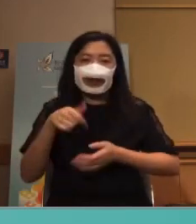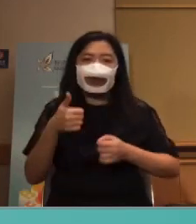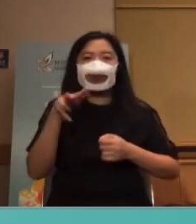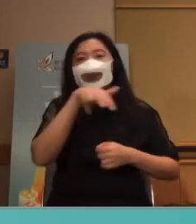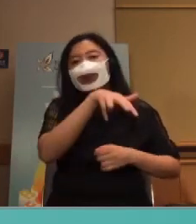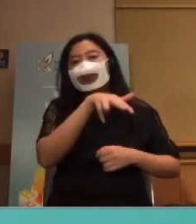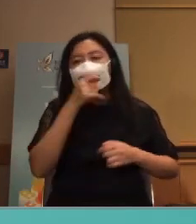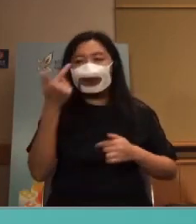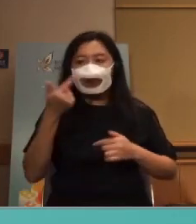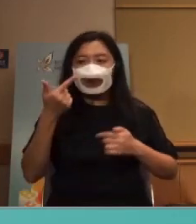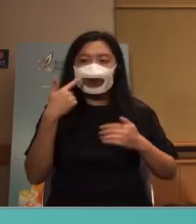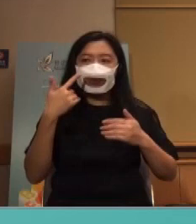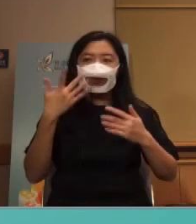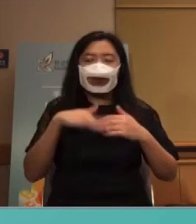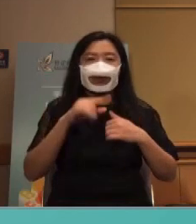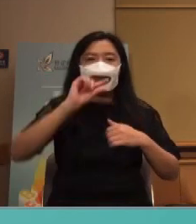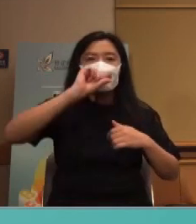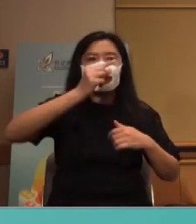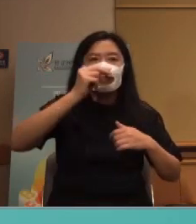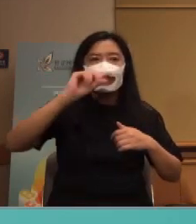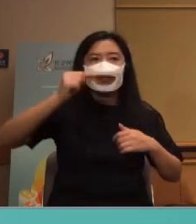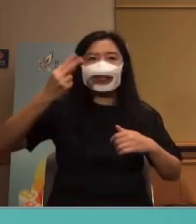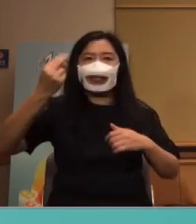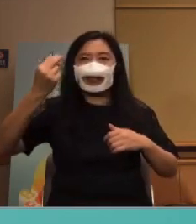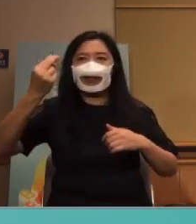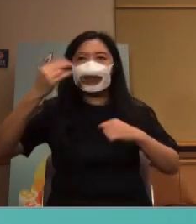G20 country saying, hey, let's move